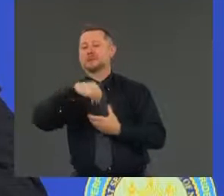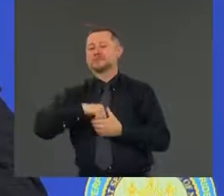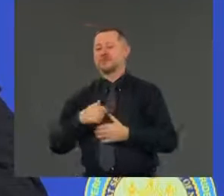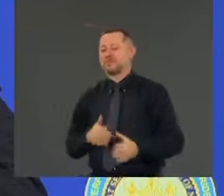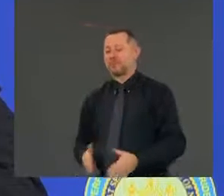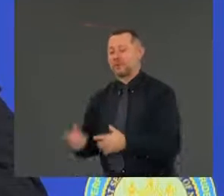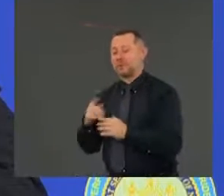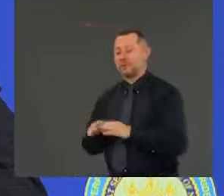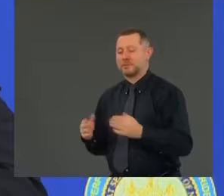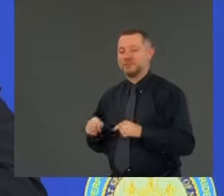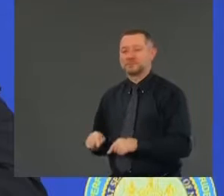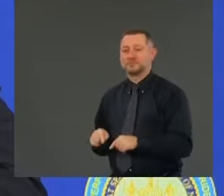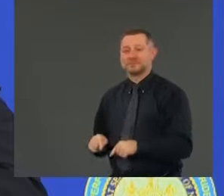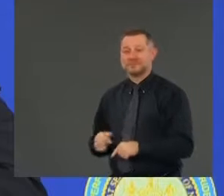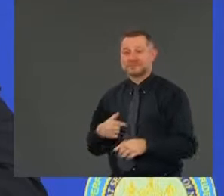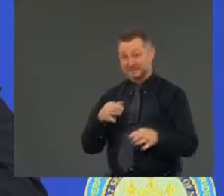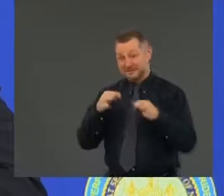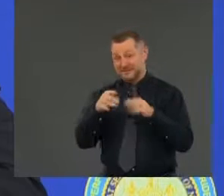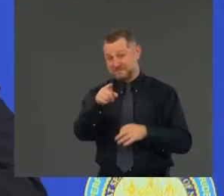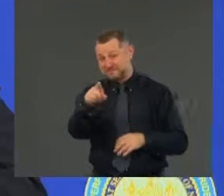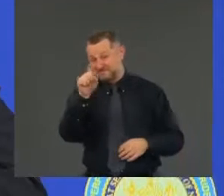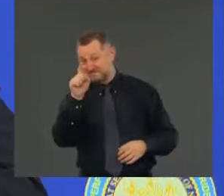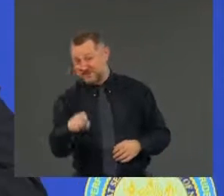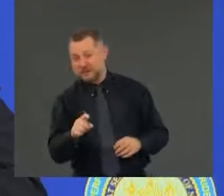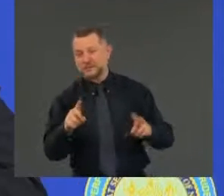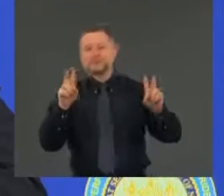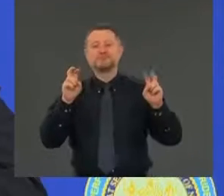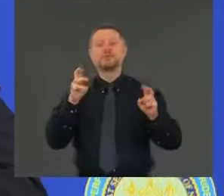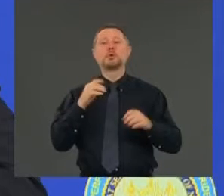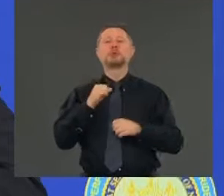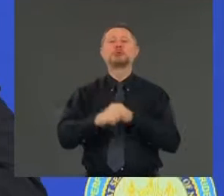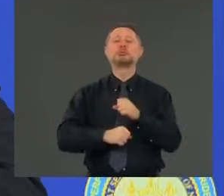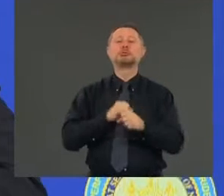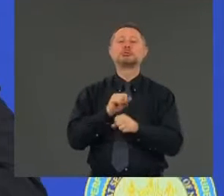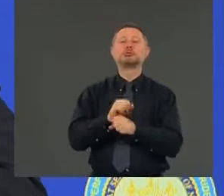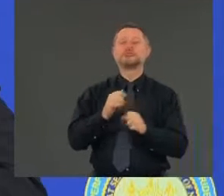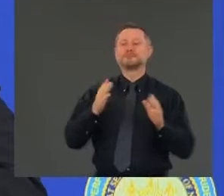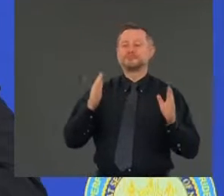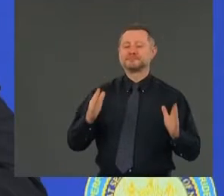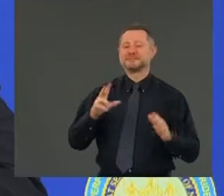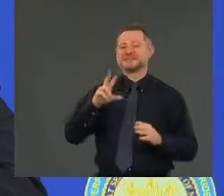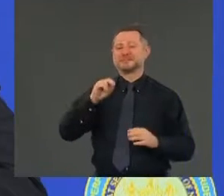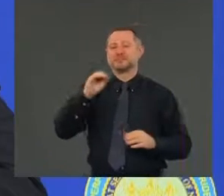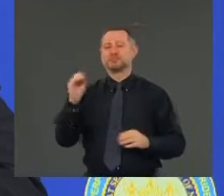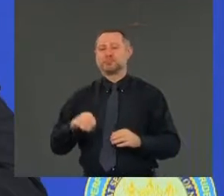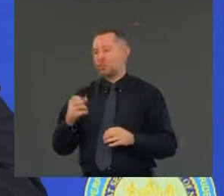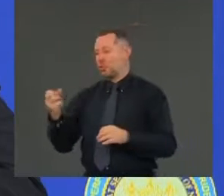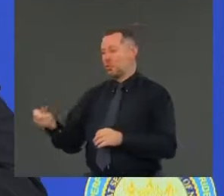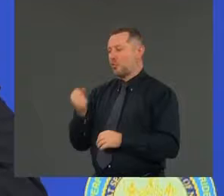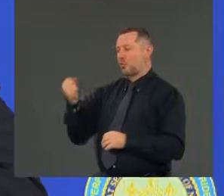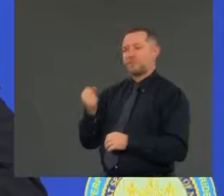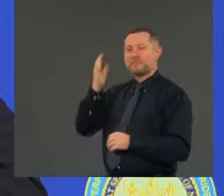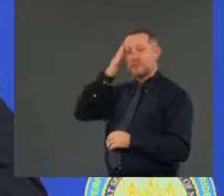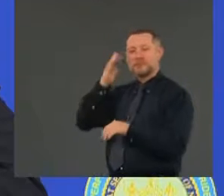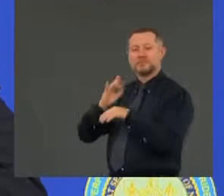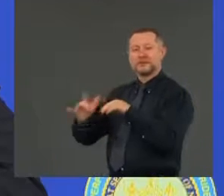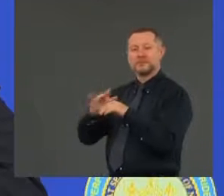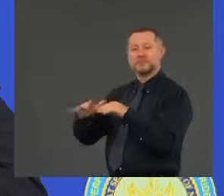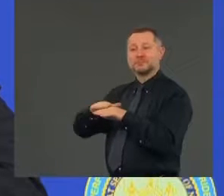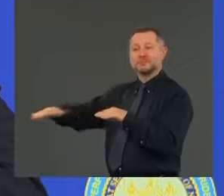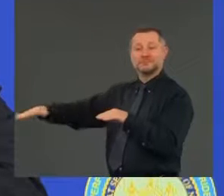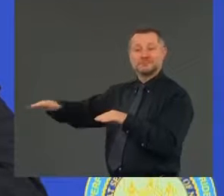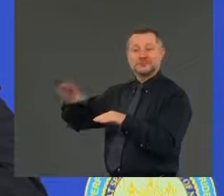you must reserve 30% capacity in the hospitals, that's